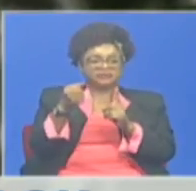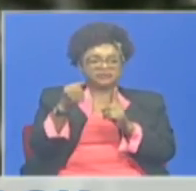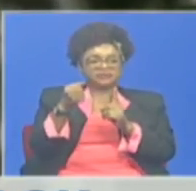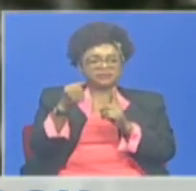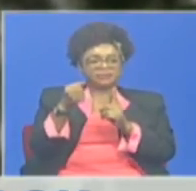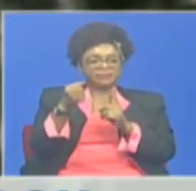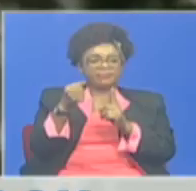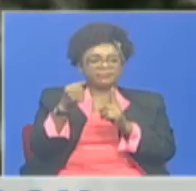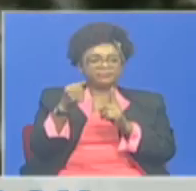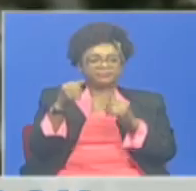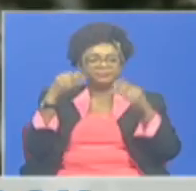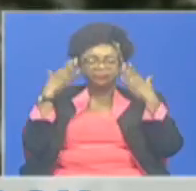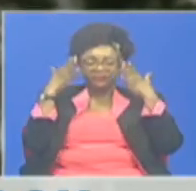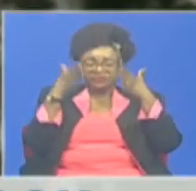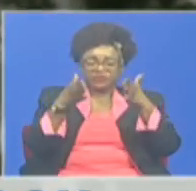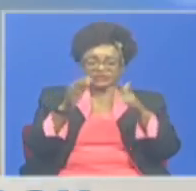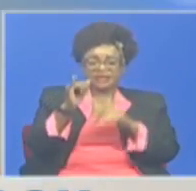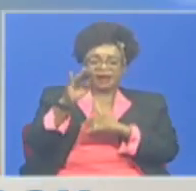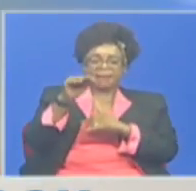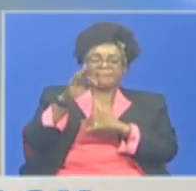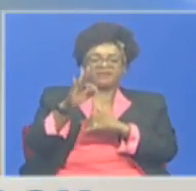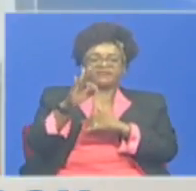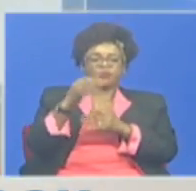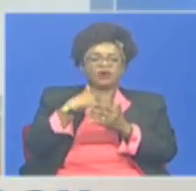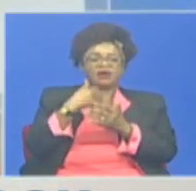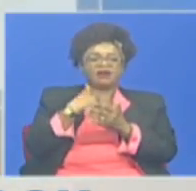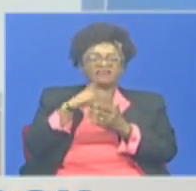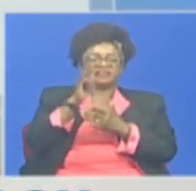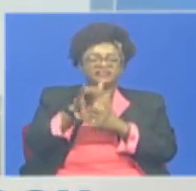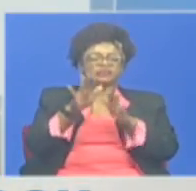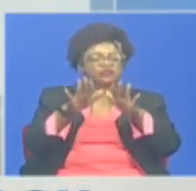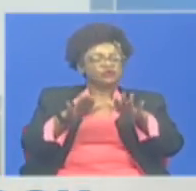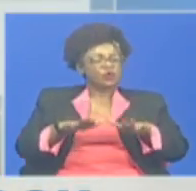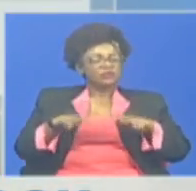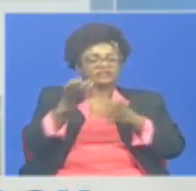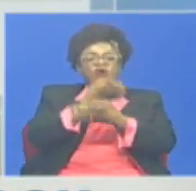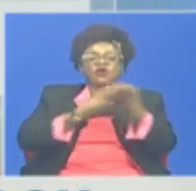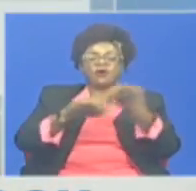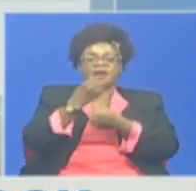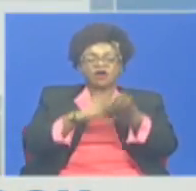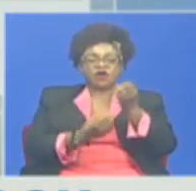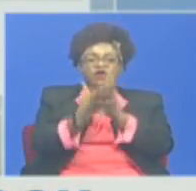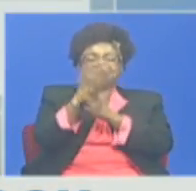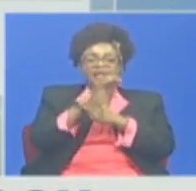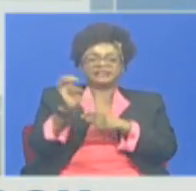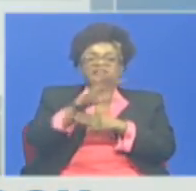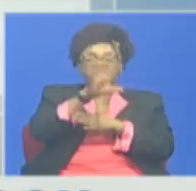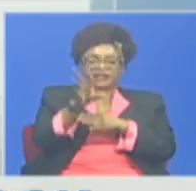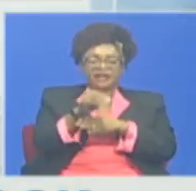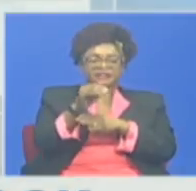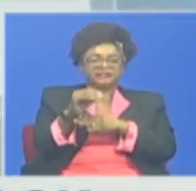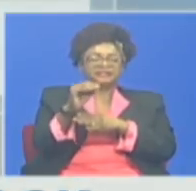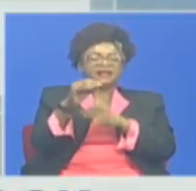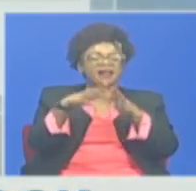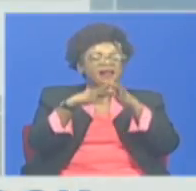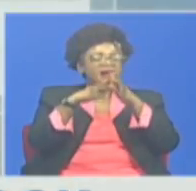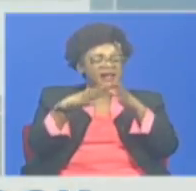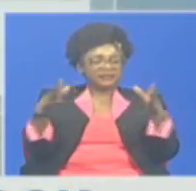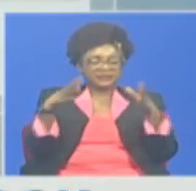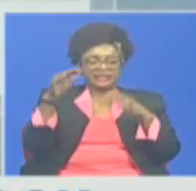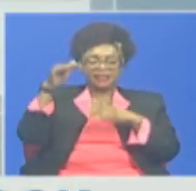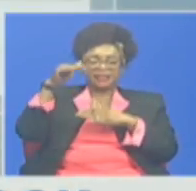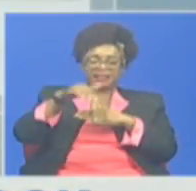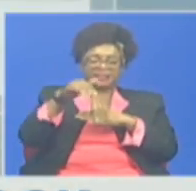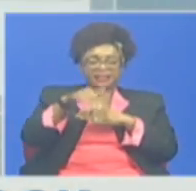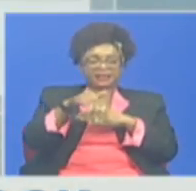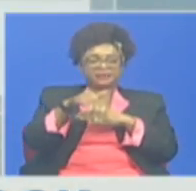The forecast by the IMF will also see Kenya post the slowest economic growth in East Africa and the second largest year-on-year decline in growth, behind